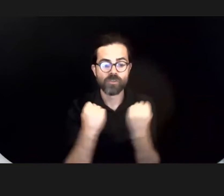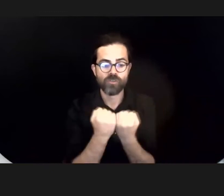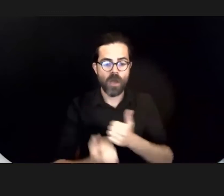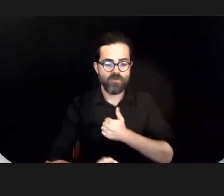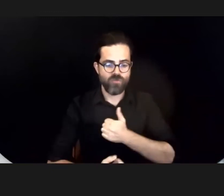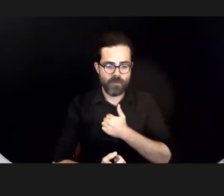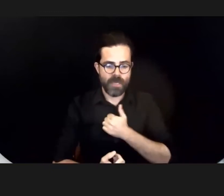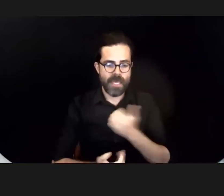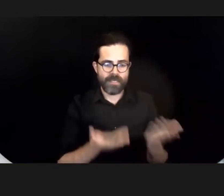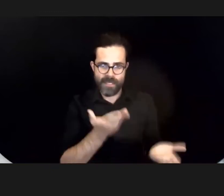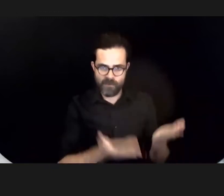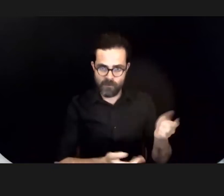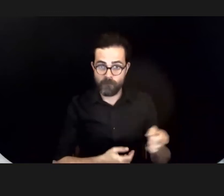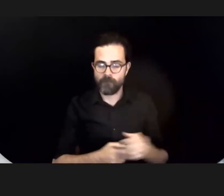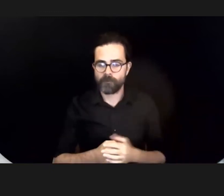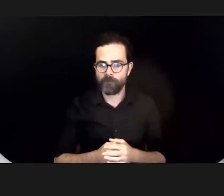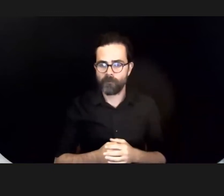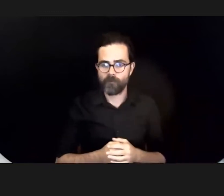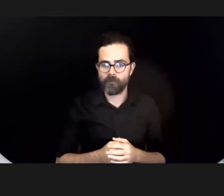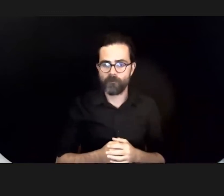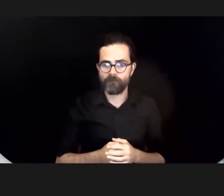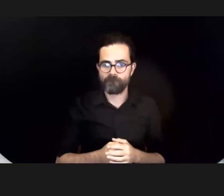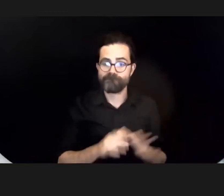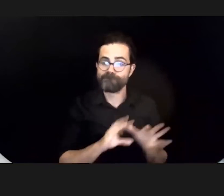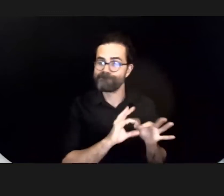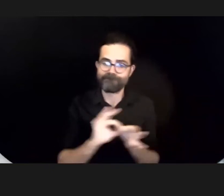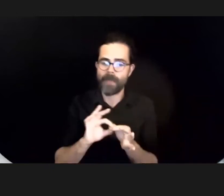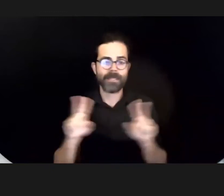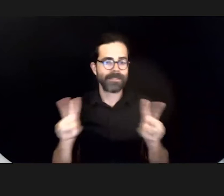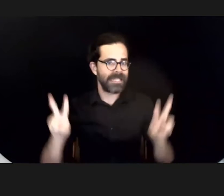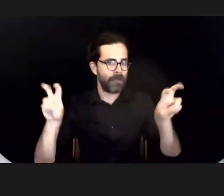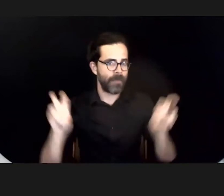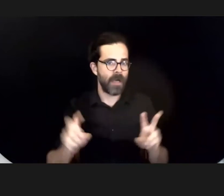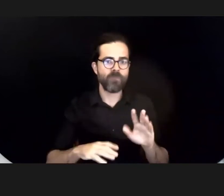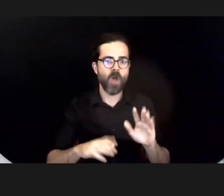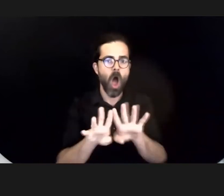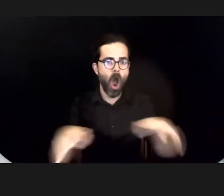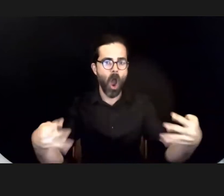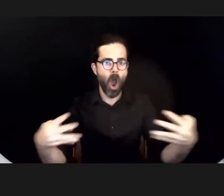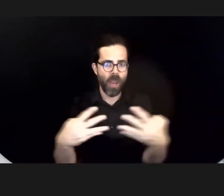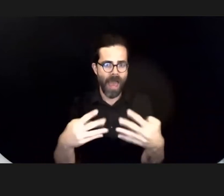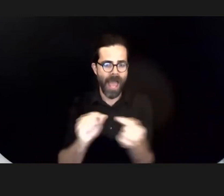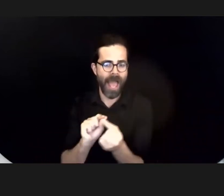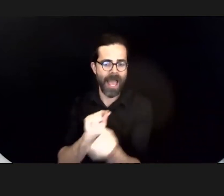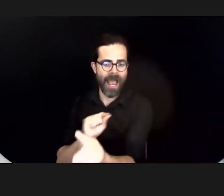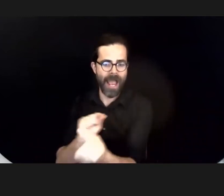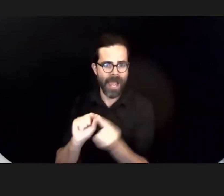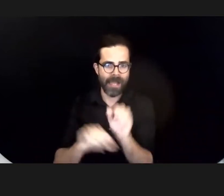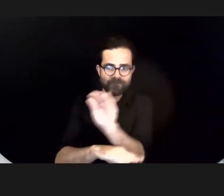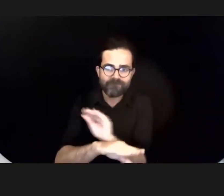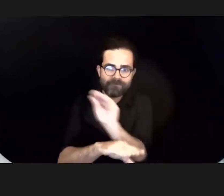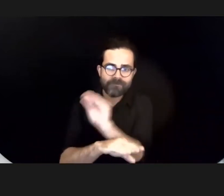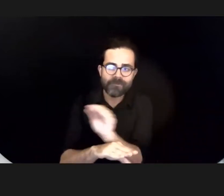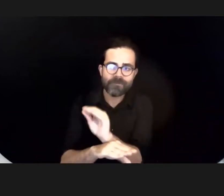online remote care services, the first challenge we had on the table was how to transfer